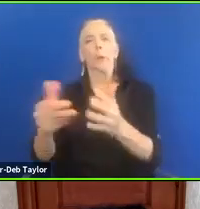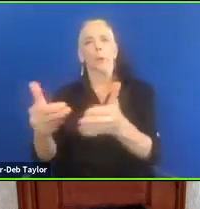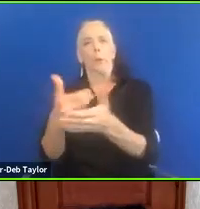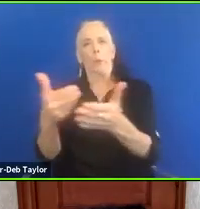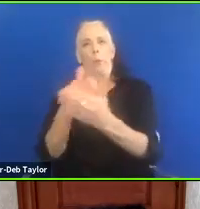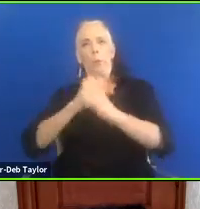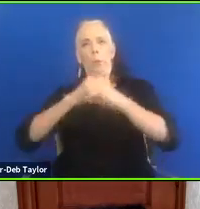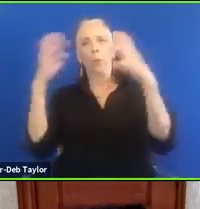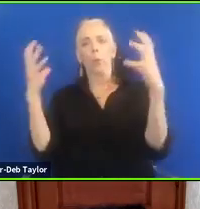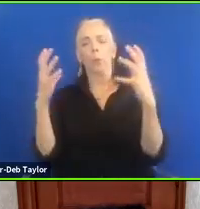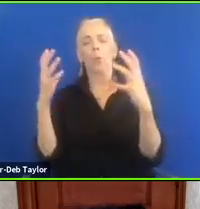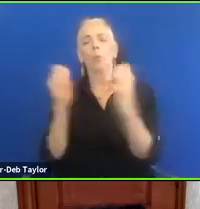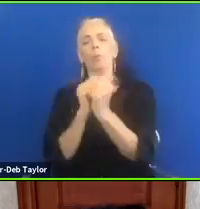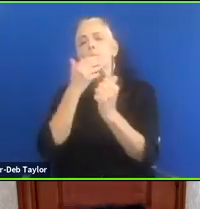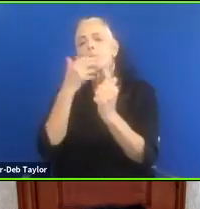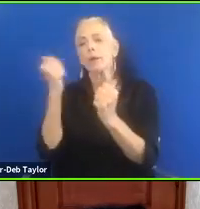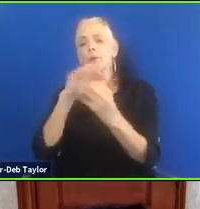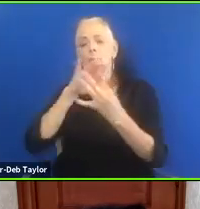cosmos?